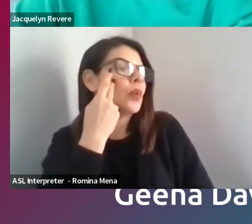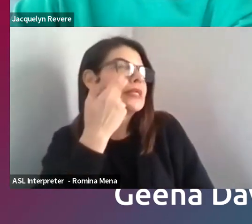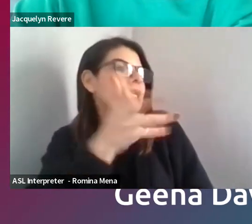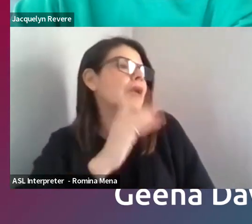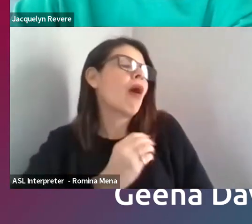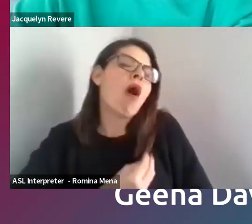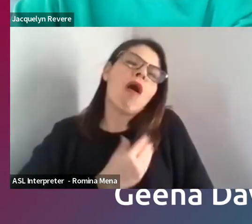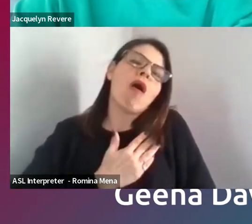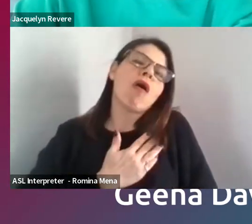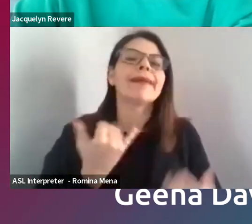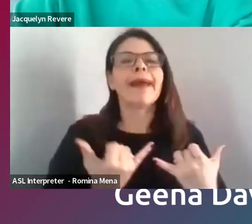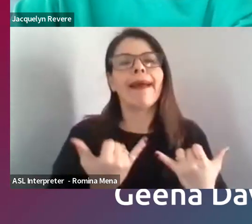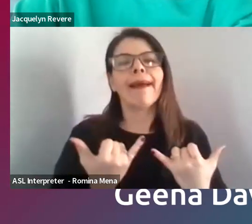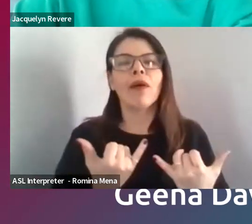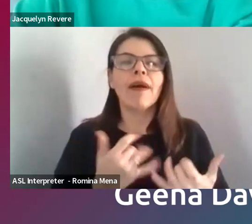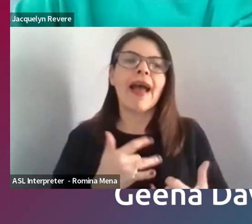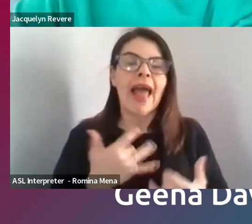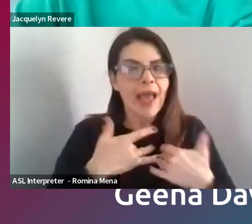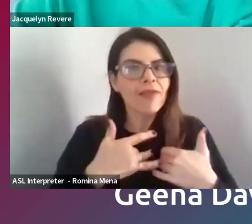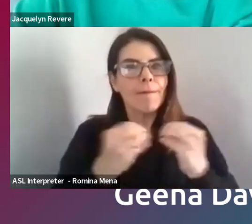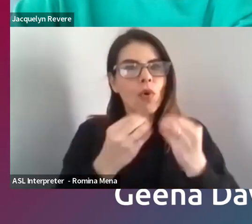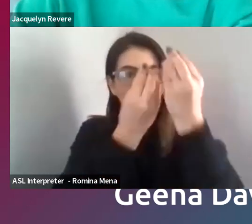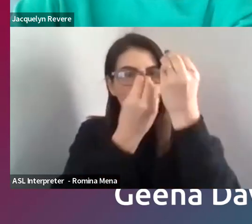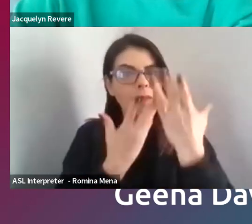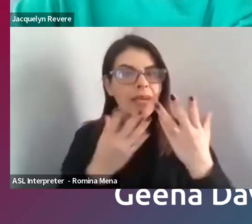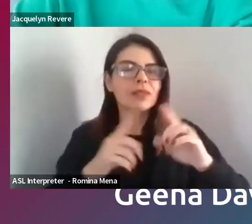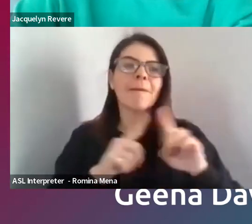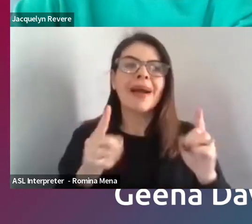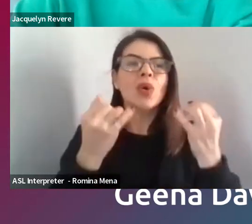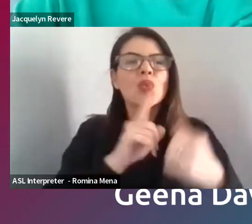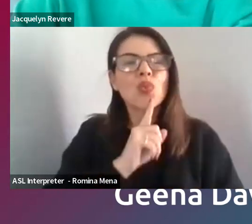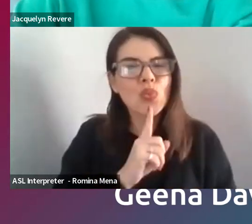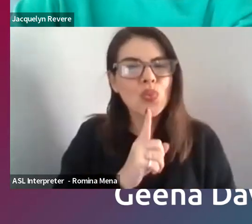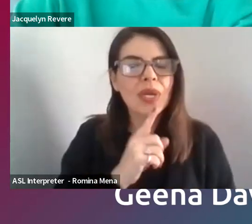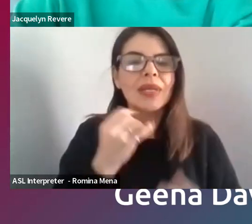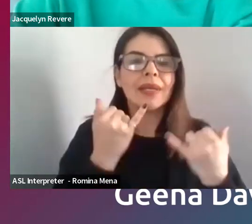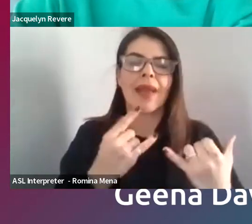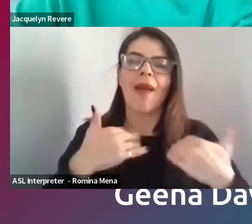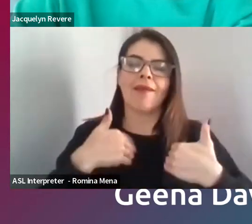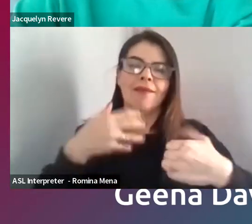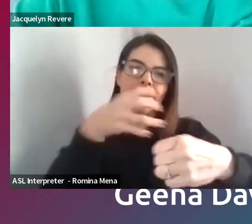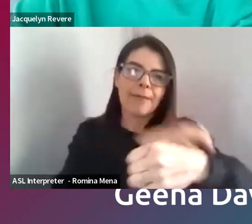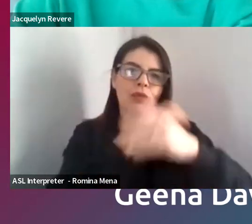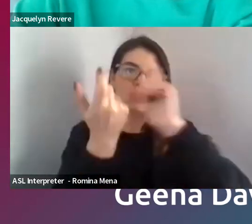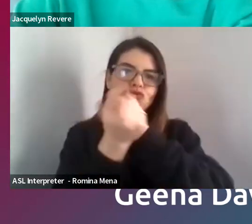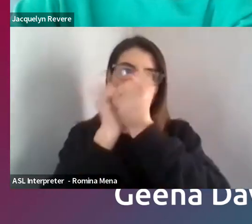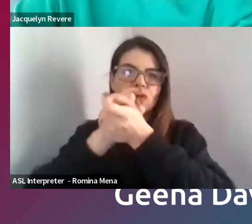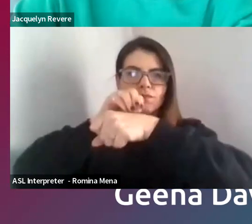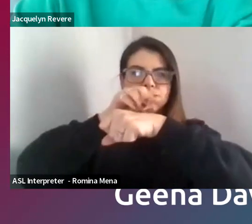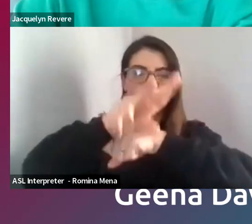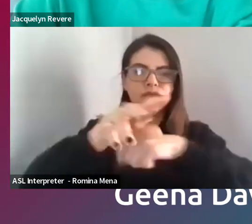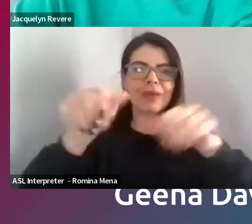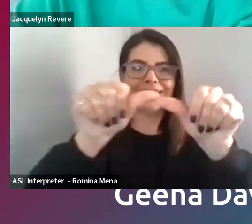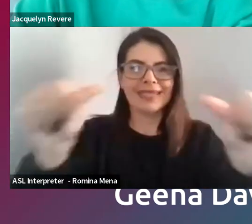our hearts and now I have a little bit more information, but it actually has the power to change